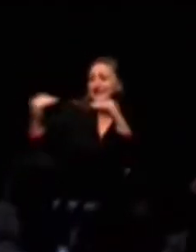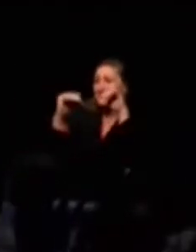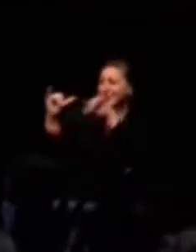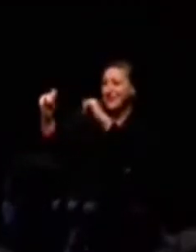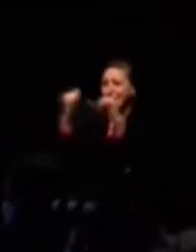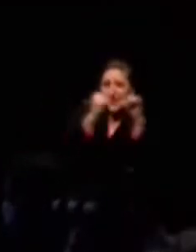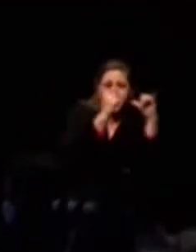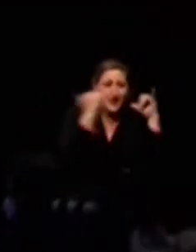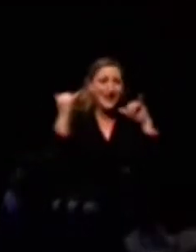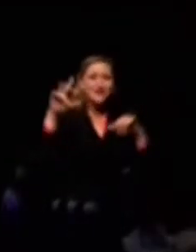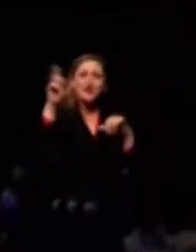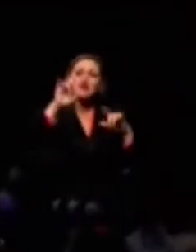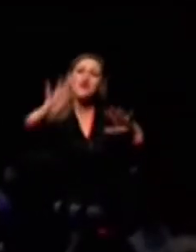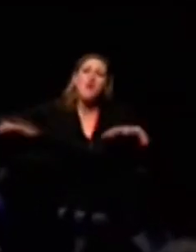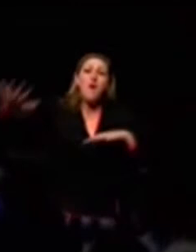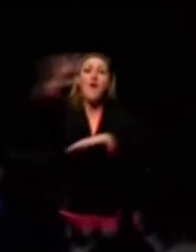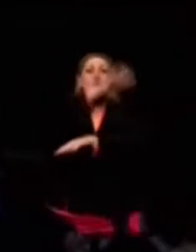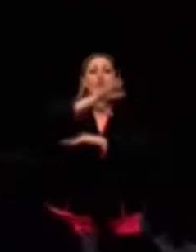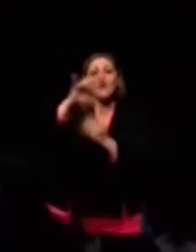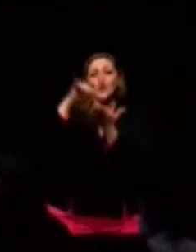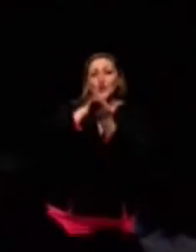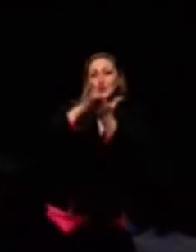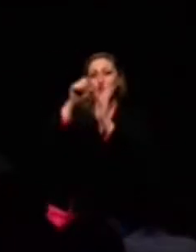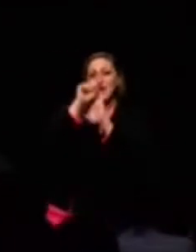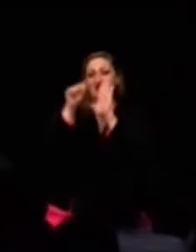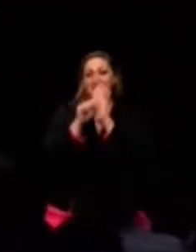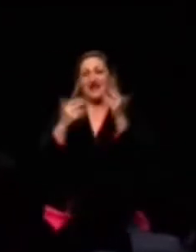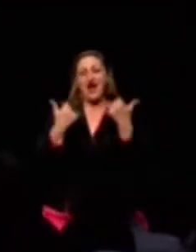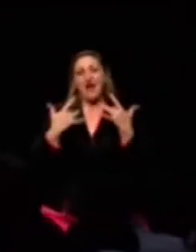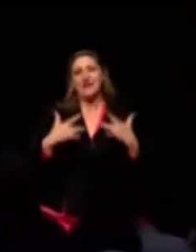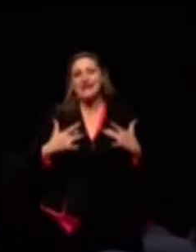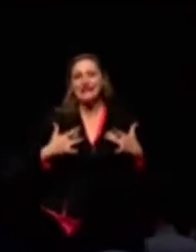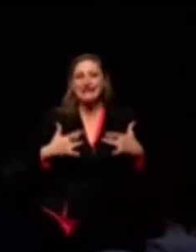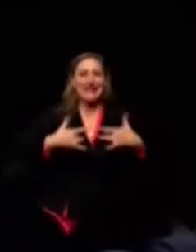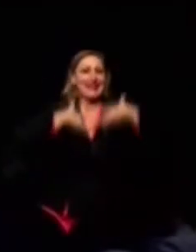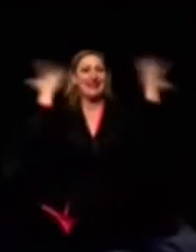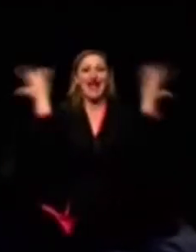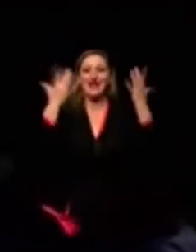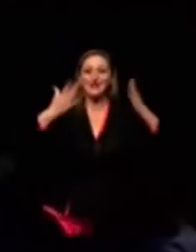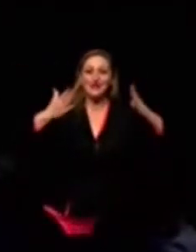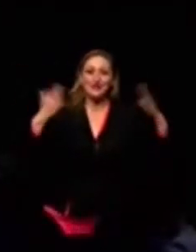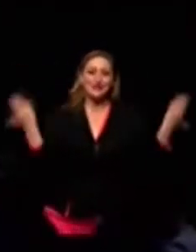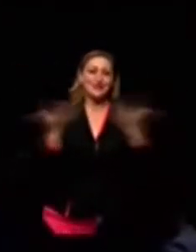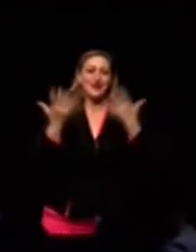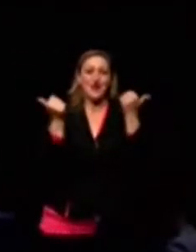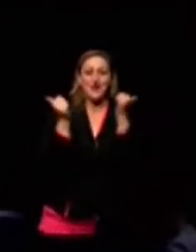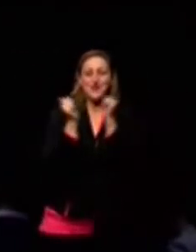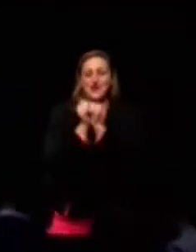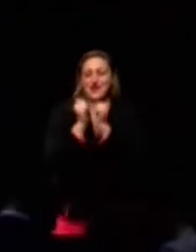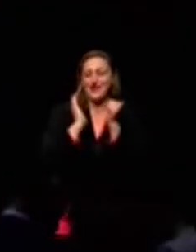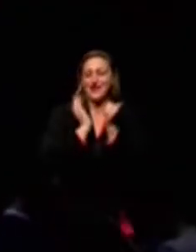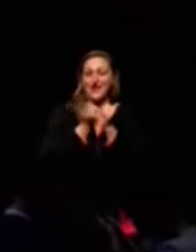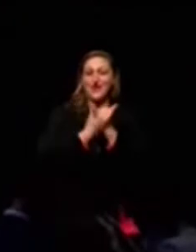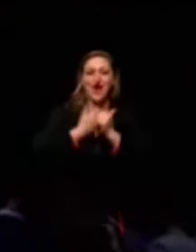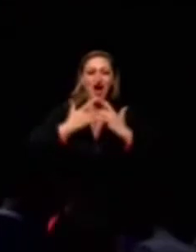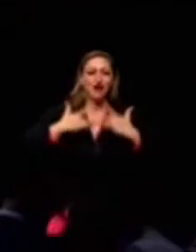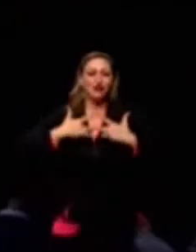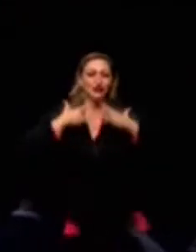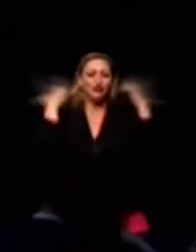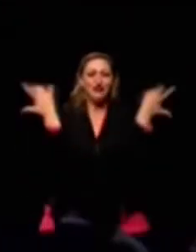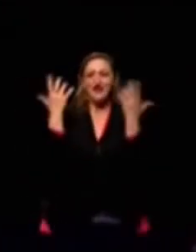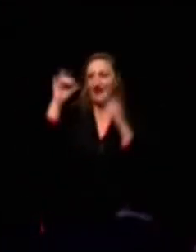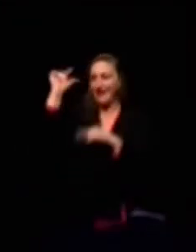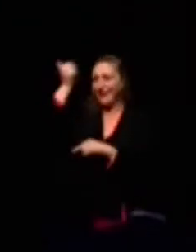every corner of the state? Well, I am delighted to be here with our terrific governor,